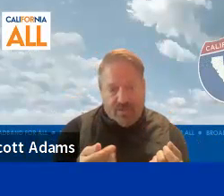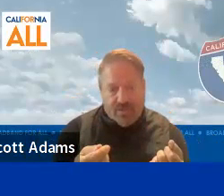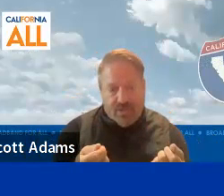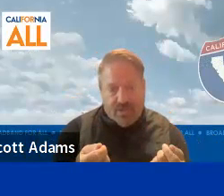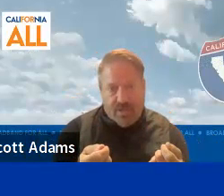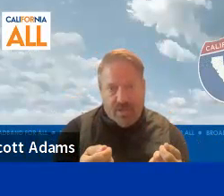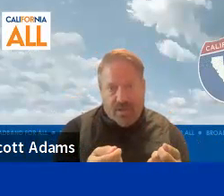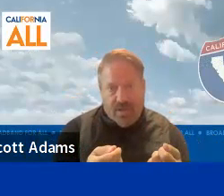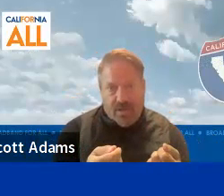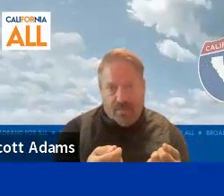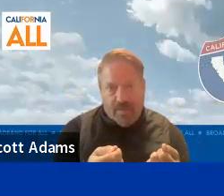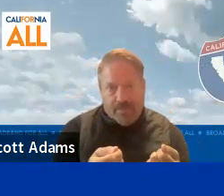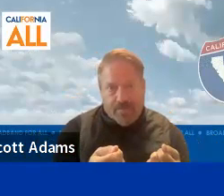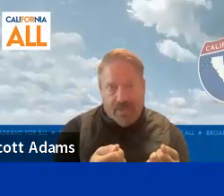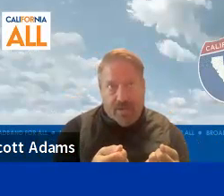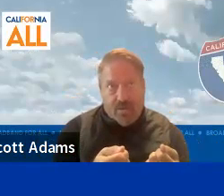really focused on